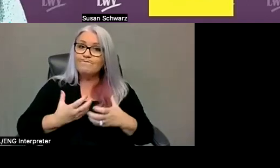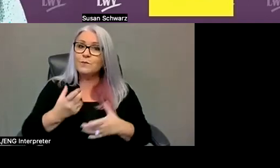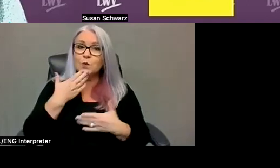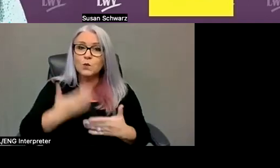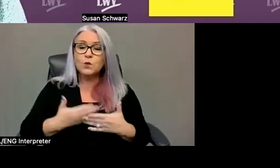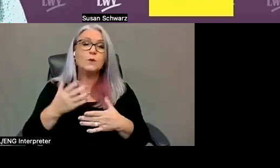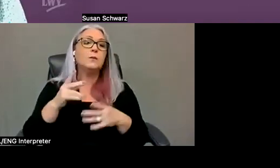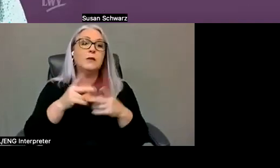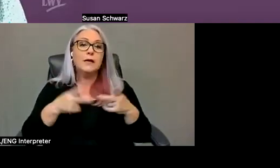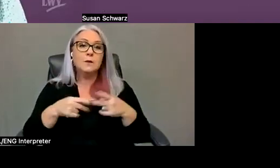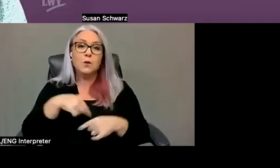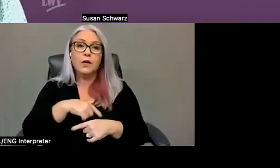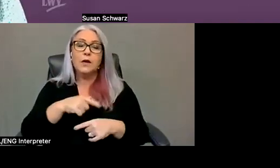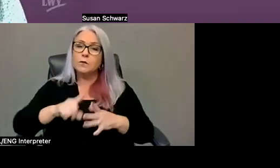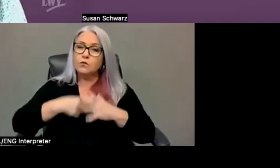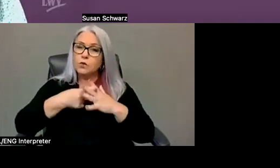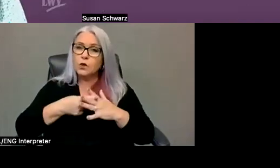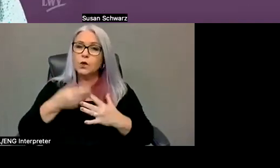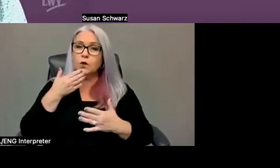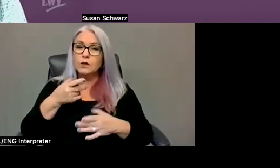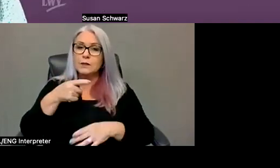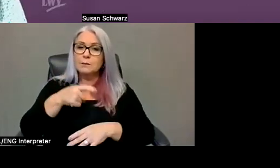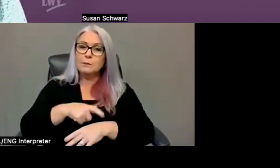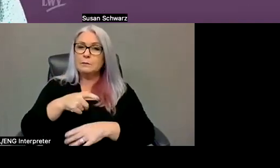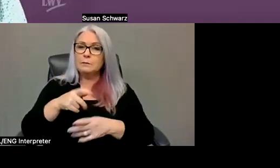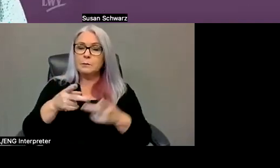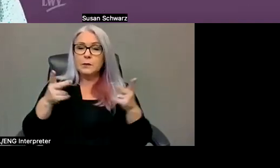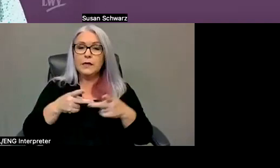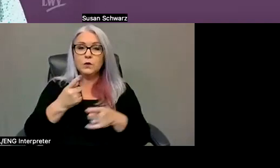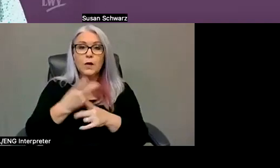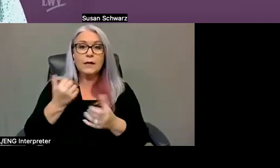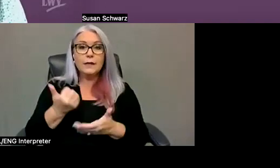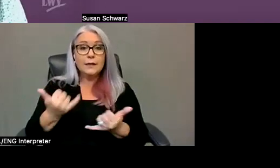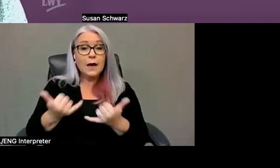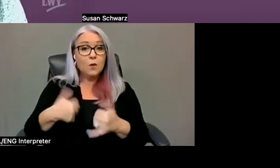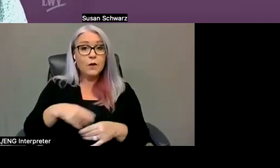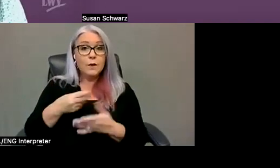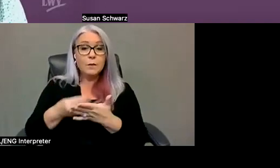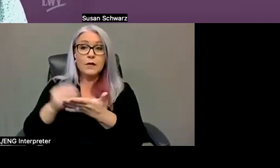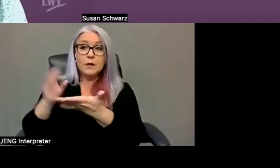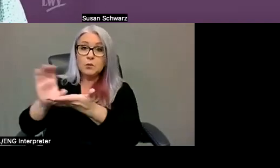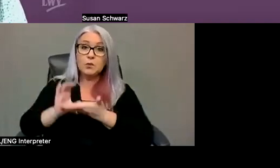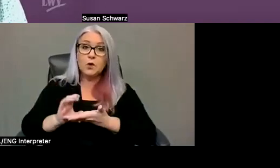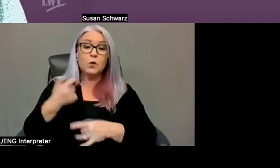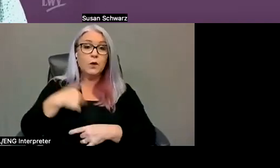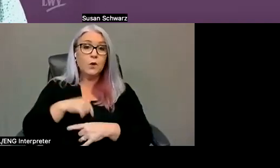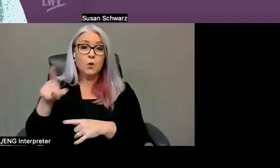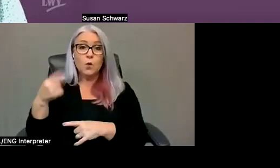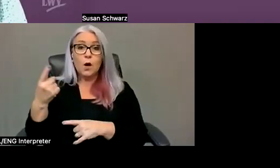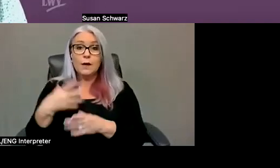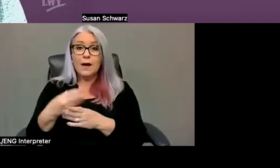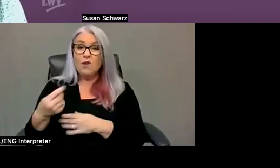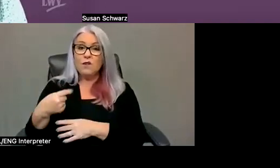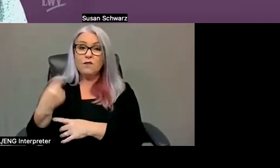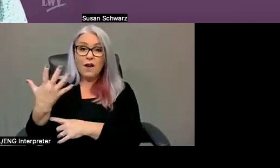that grant. That's a grant that the county gave us, and as I said, we're only one of 5 communities to get